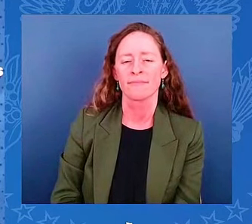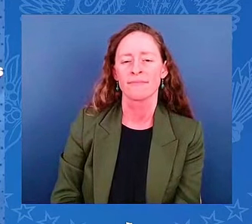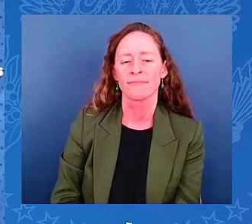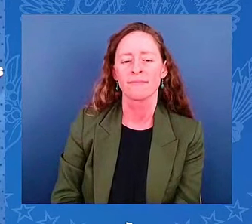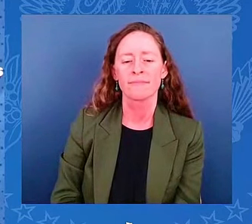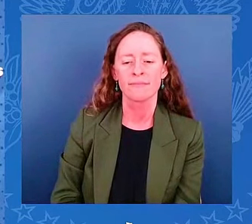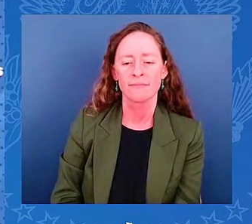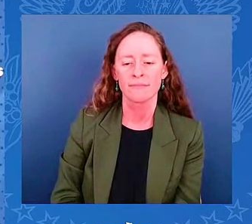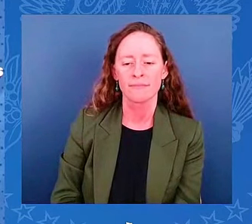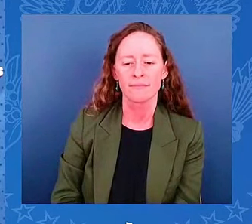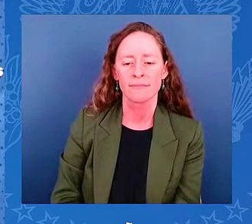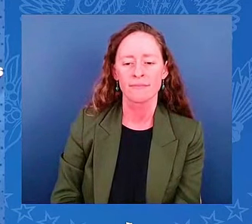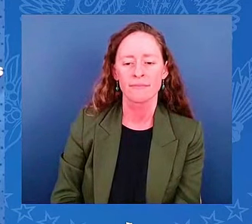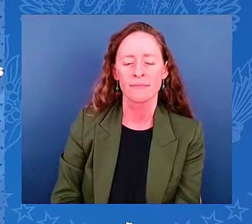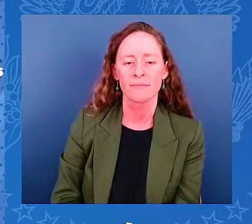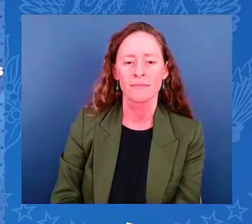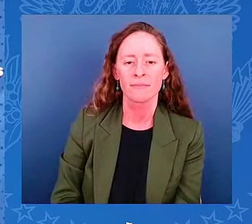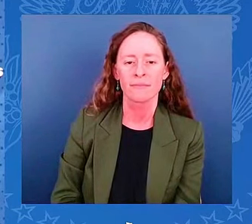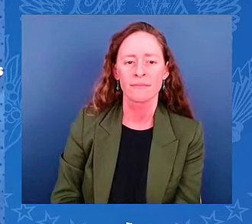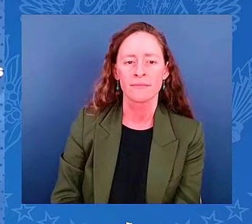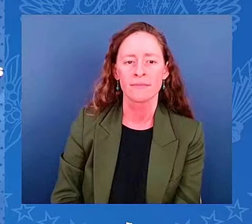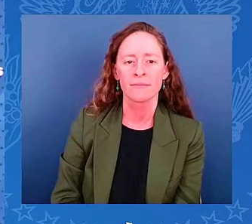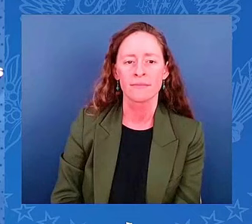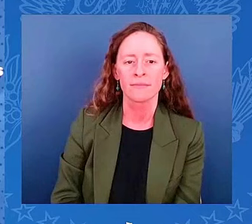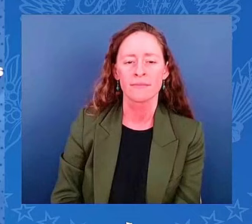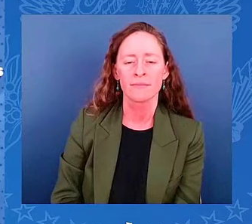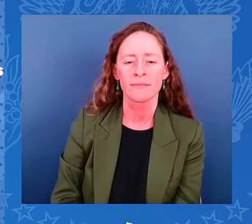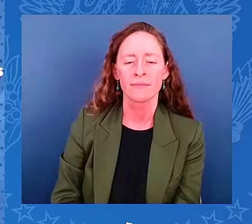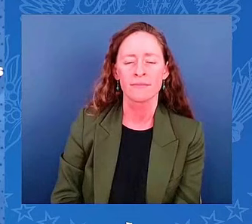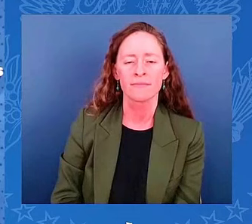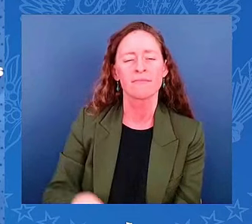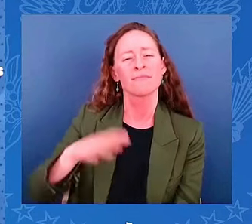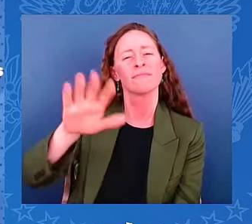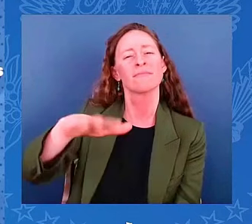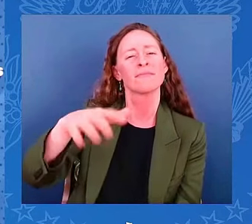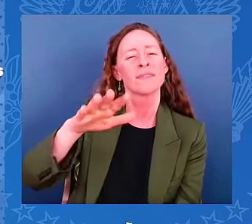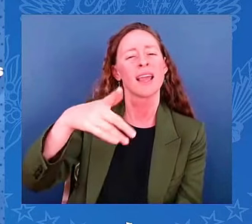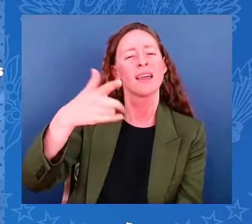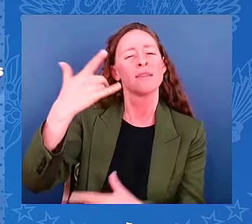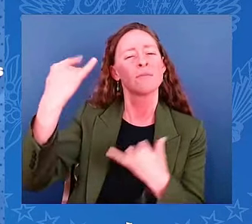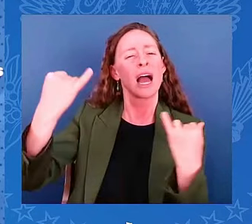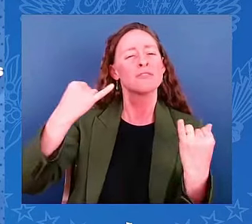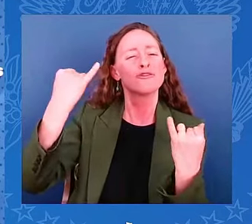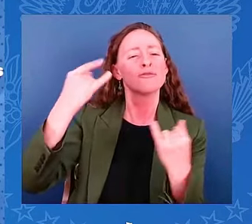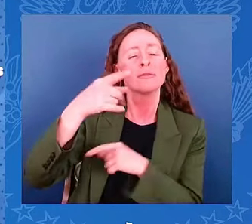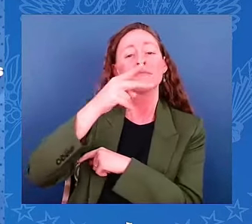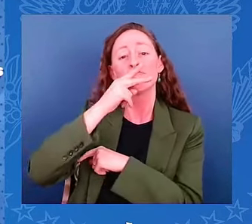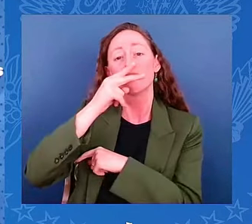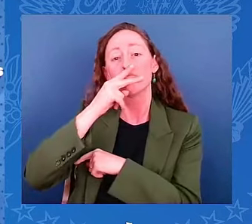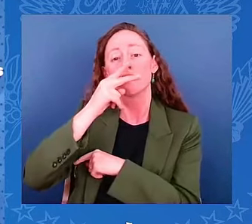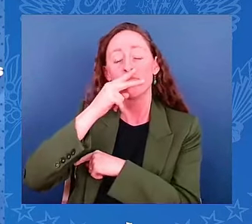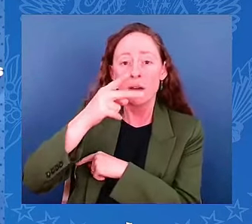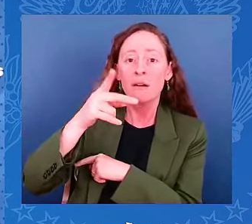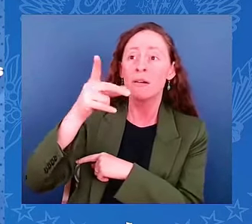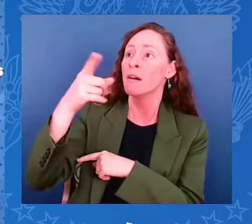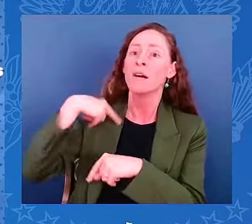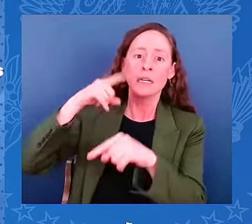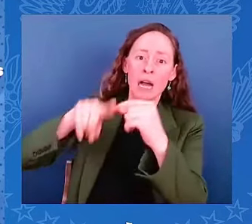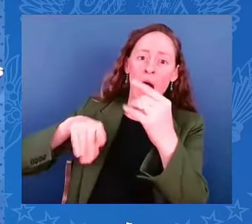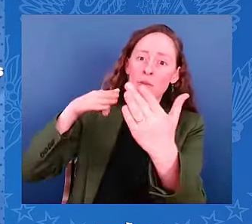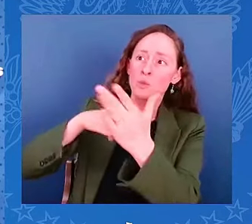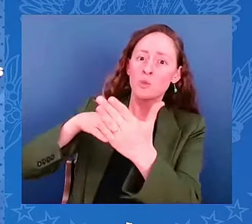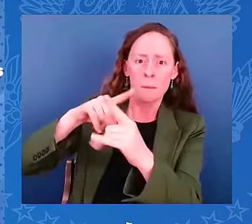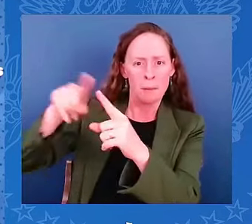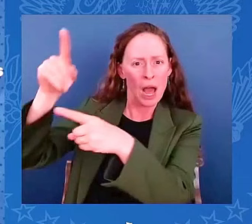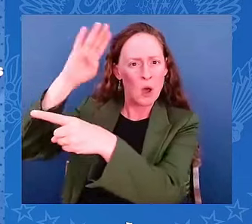Imagine if we gave tobacco an exception that could not be prosecuted. What would happen? We'd still 1,000